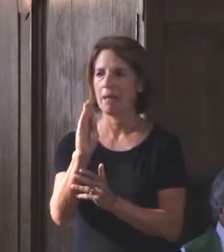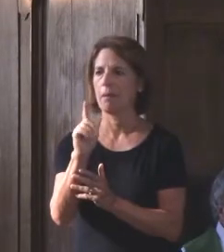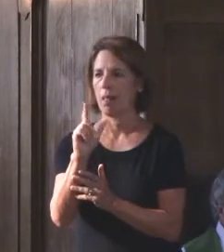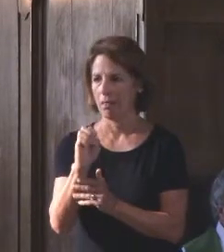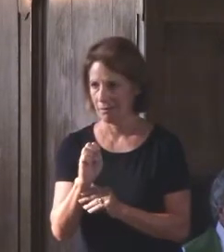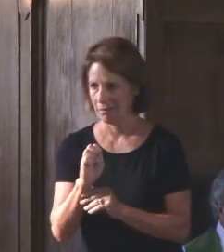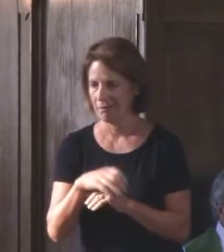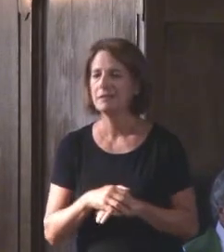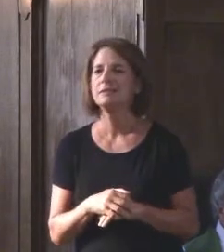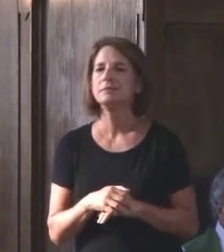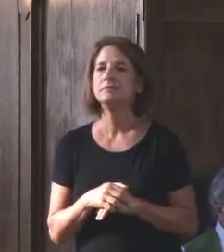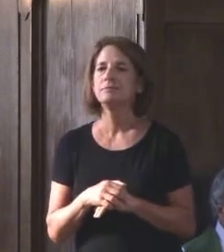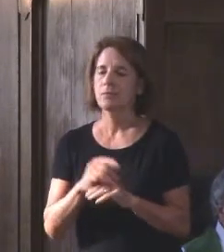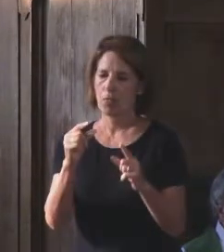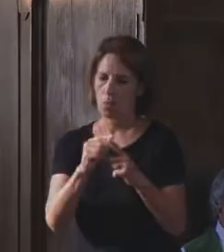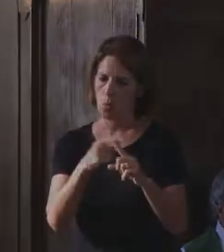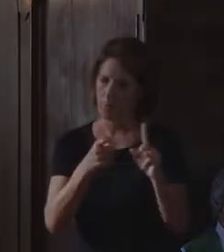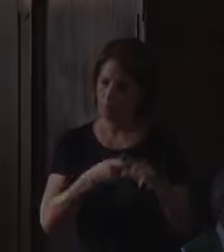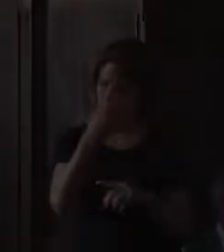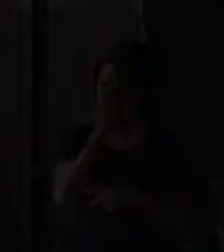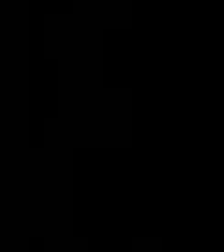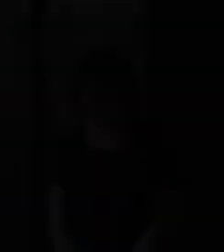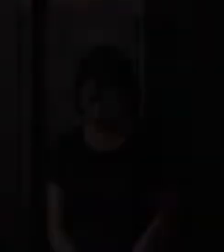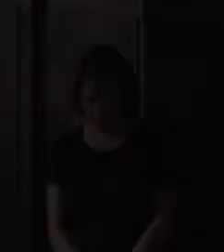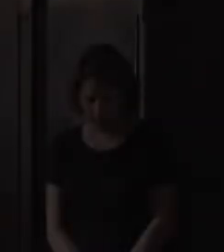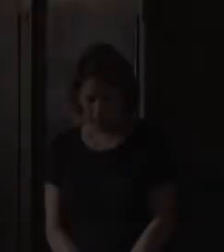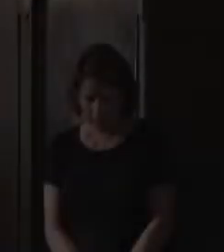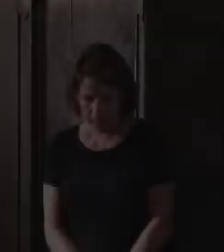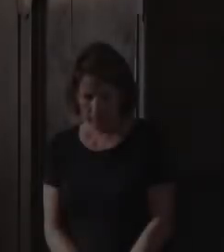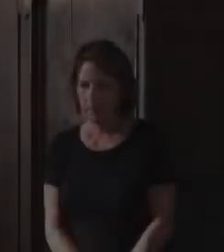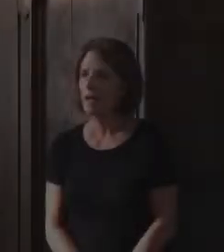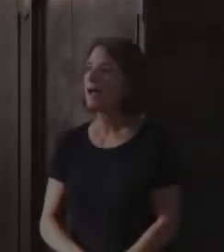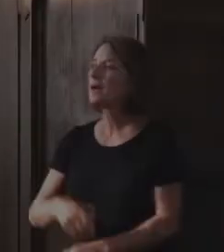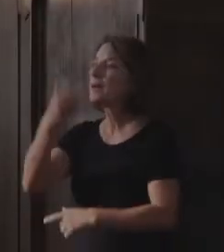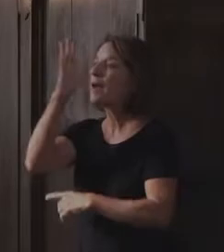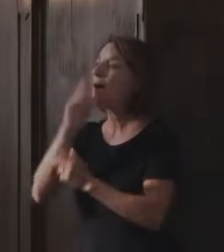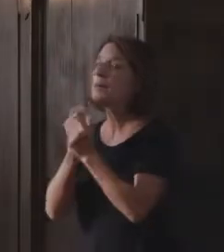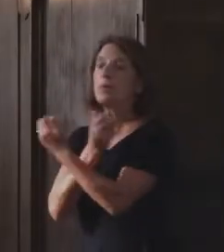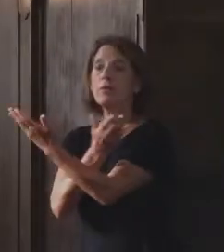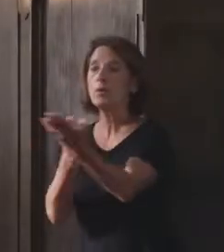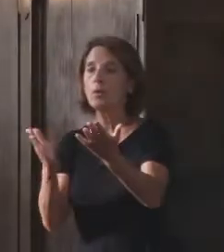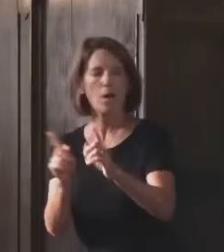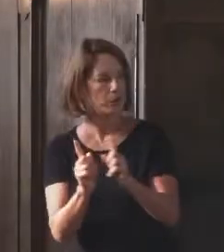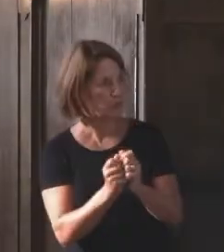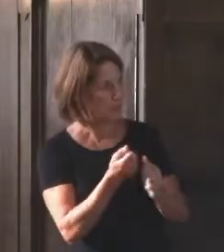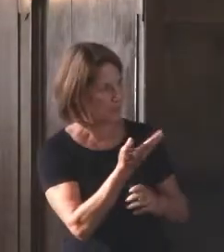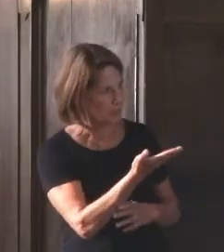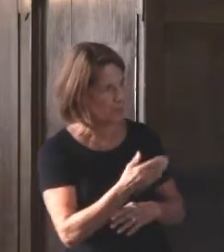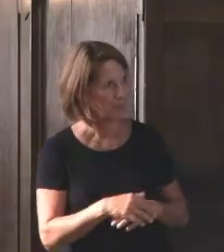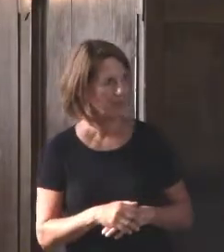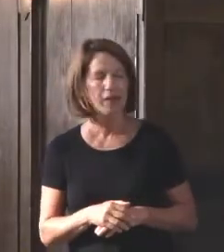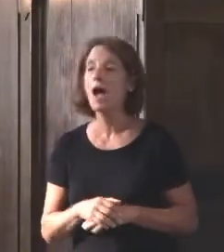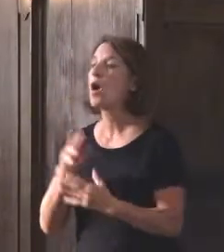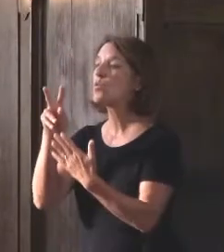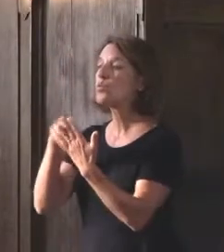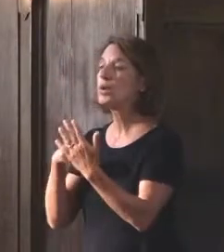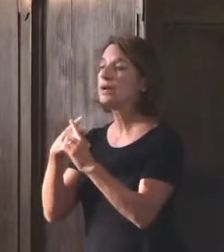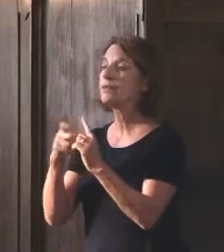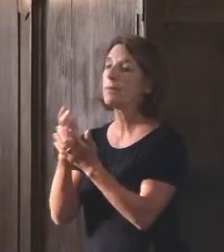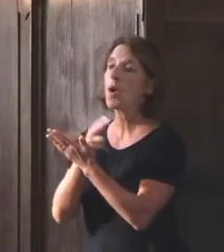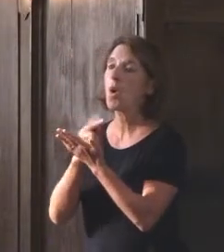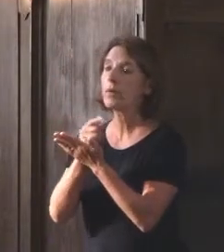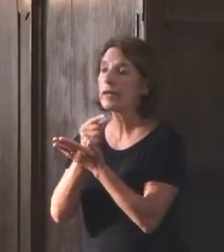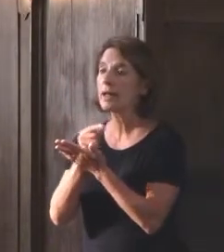God. Thanks be to God. May God be with you. A reading from the Holy